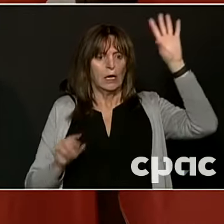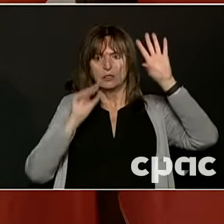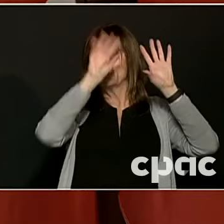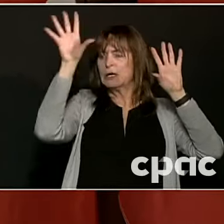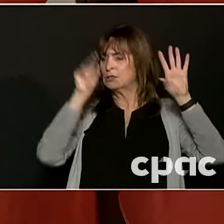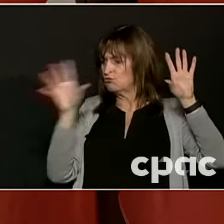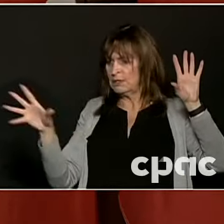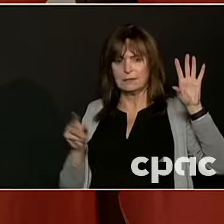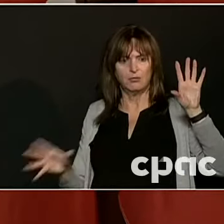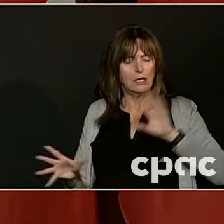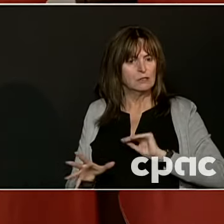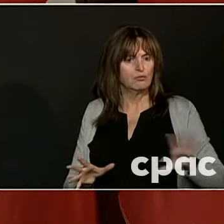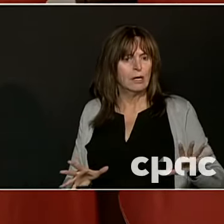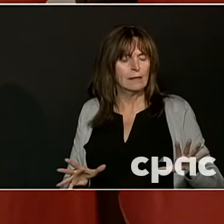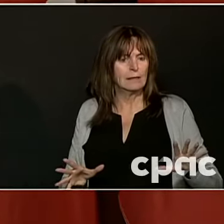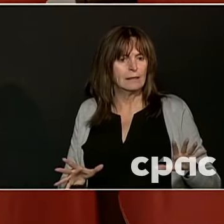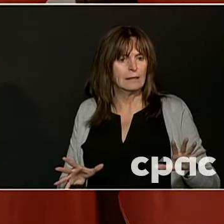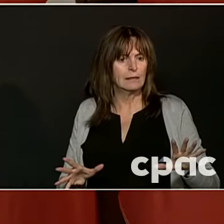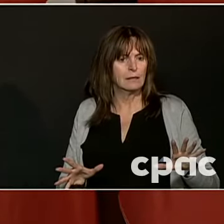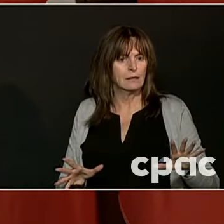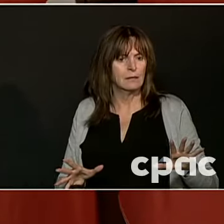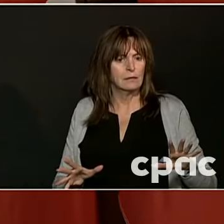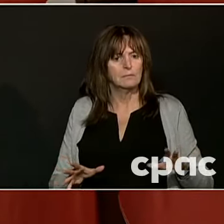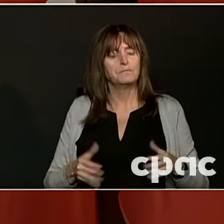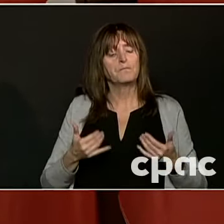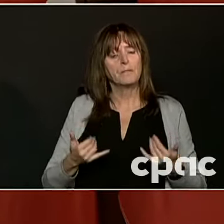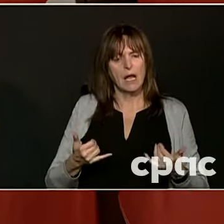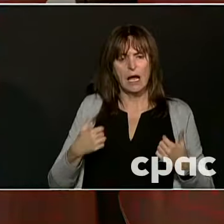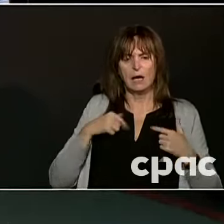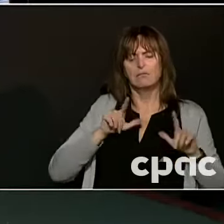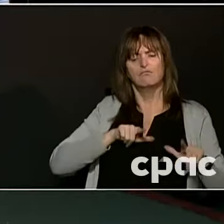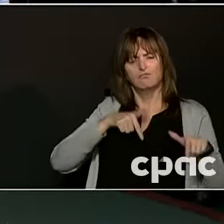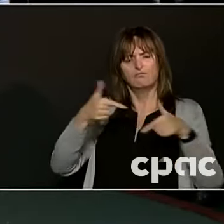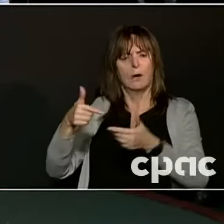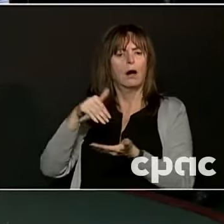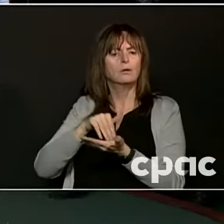will provide some additional broader perspectives.